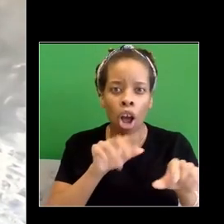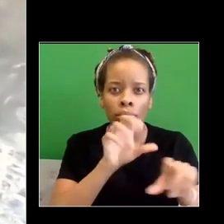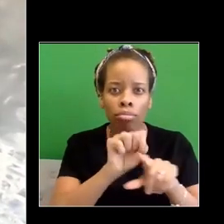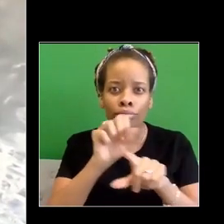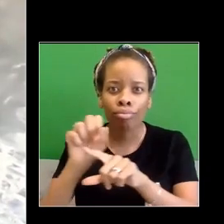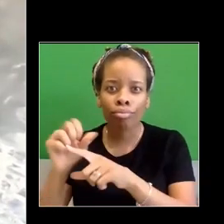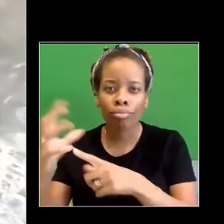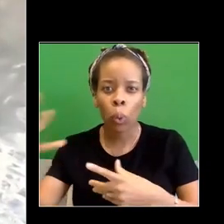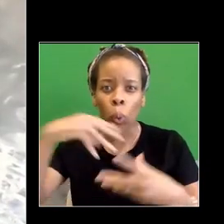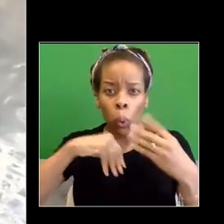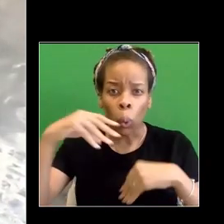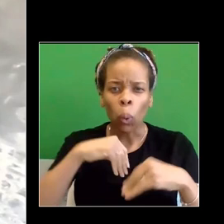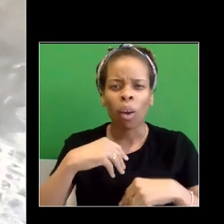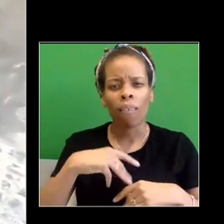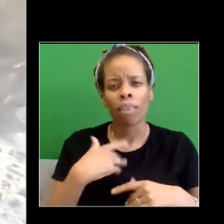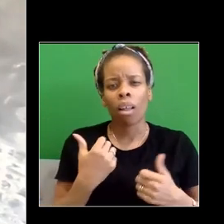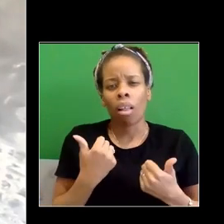one. Mm-hmm. And